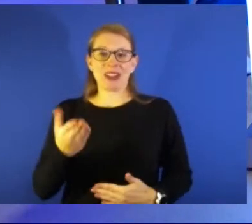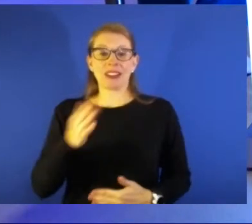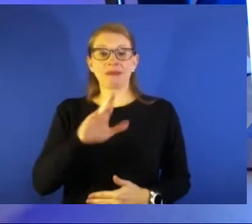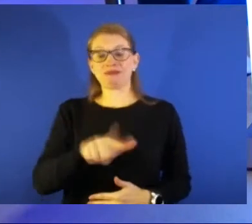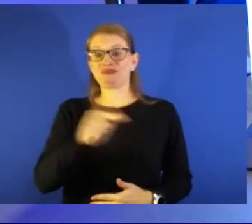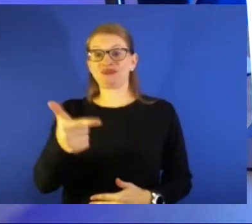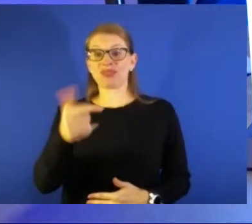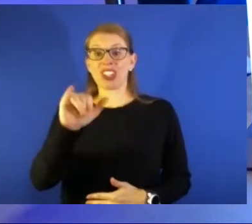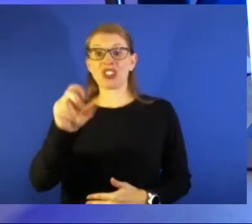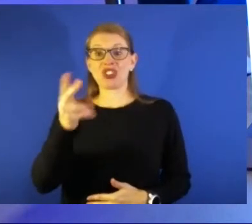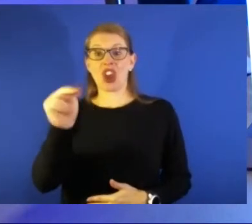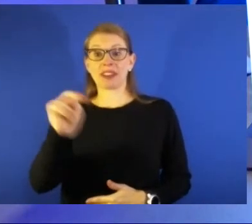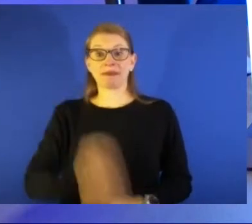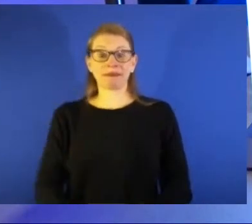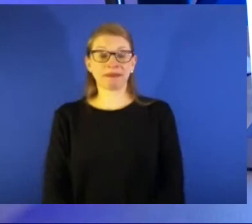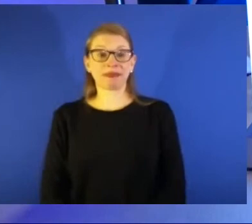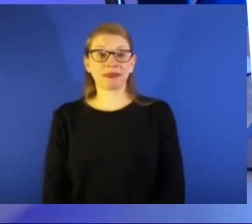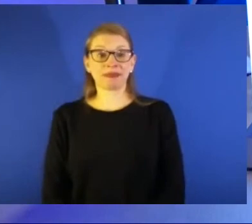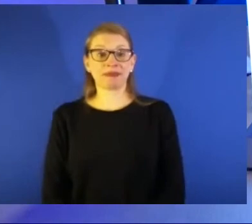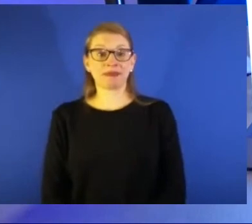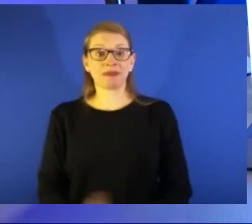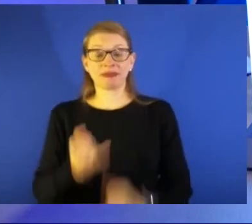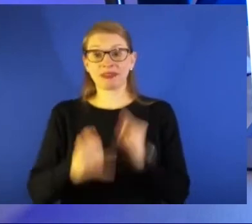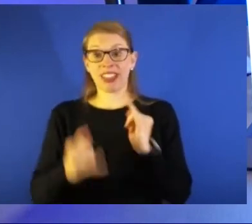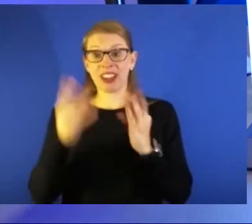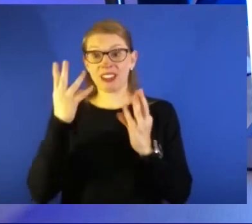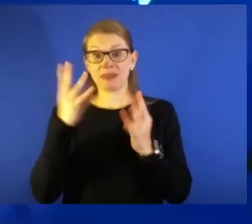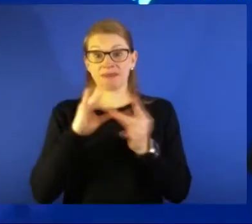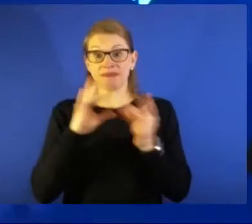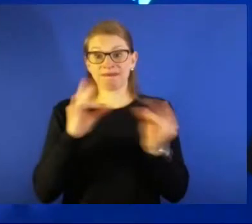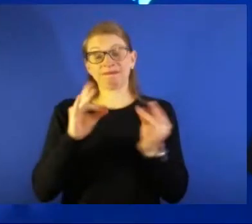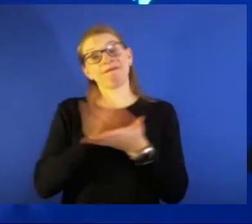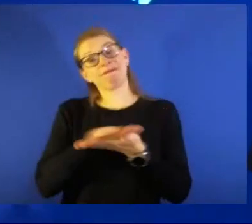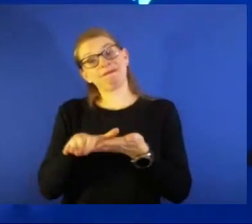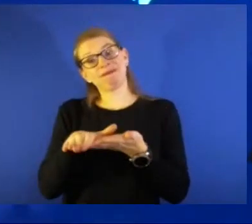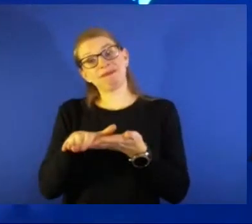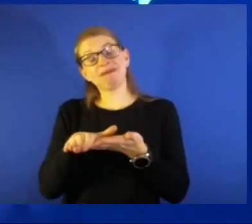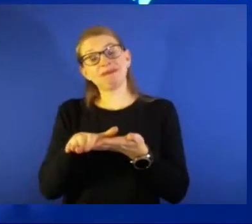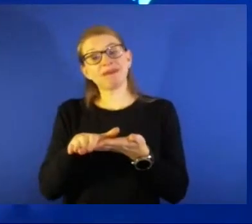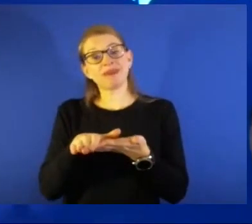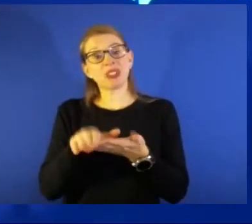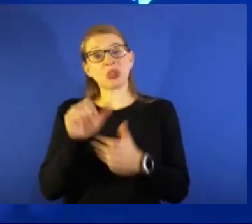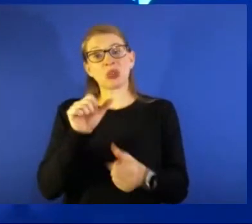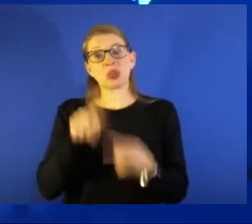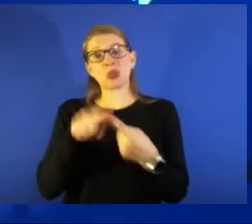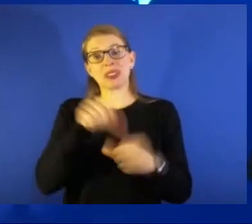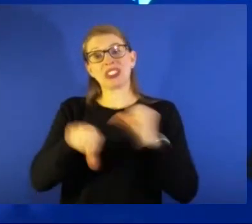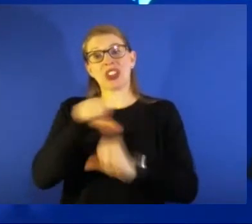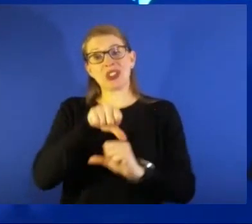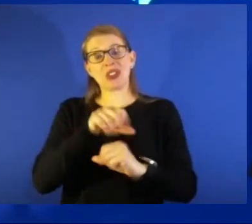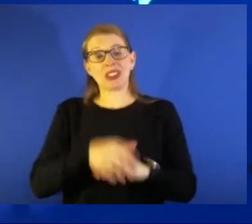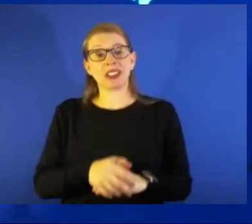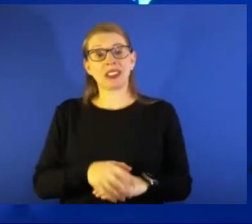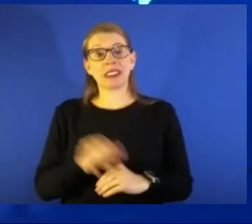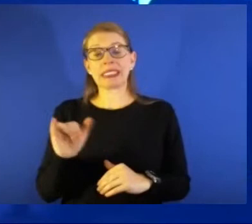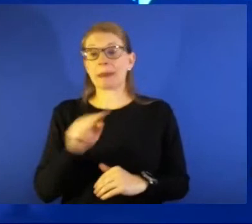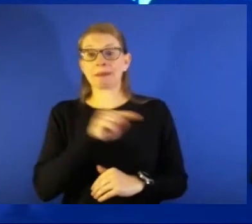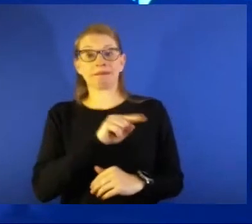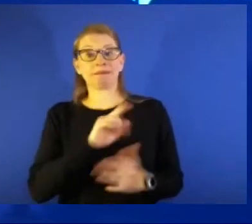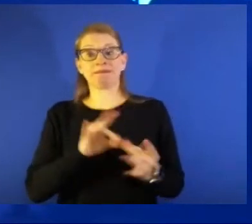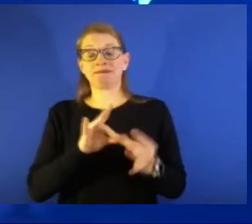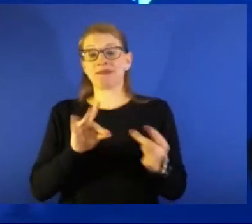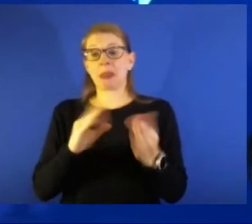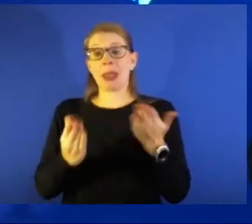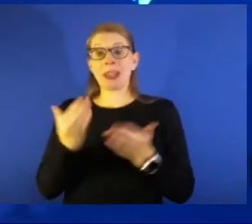message. Be courteous. Be nice to one another. And just like Jacques says, this might be new to